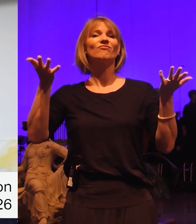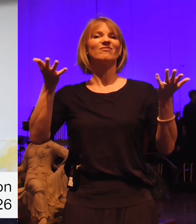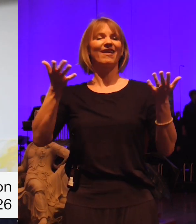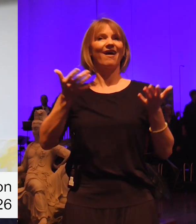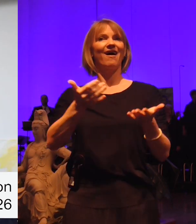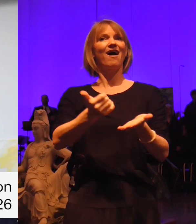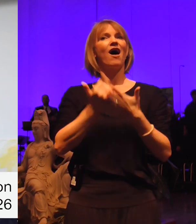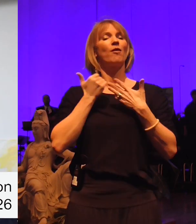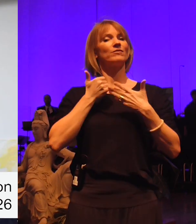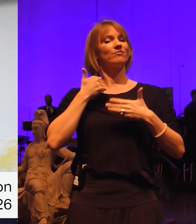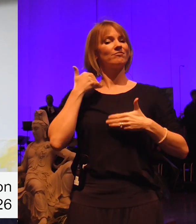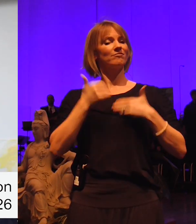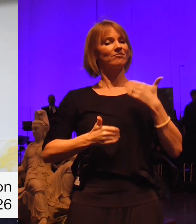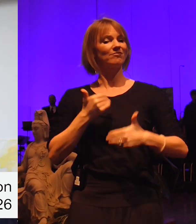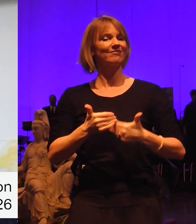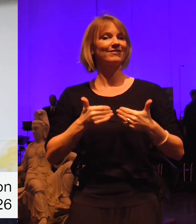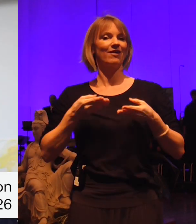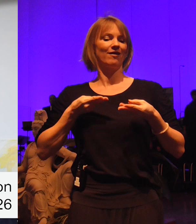moves you into